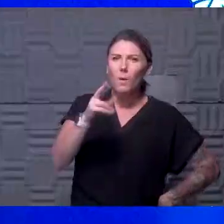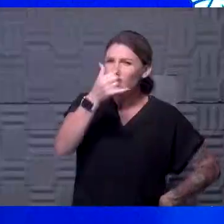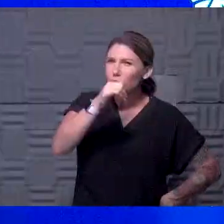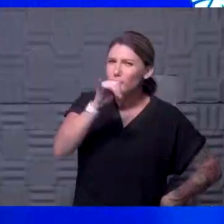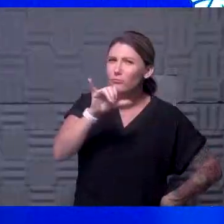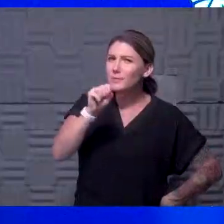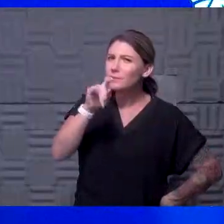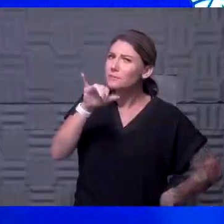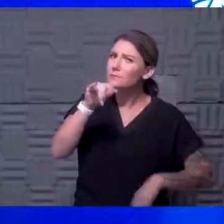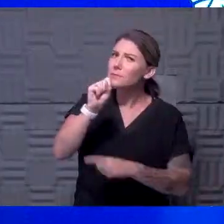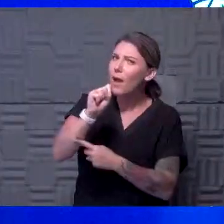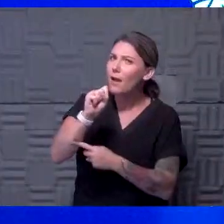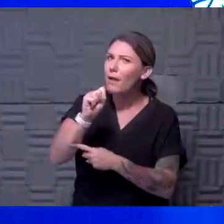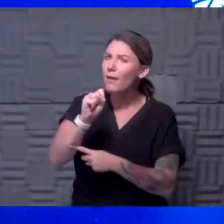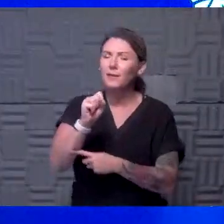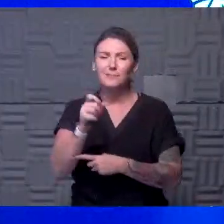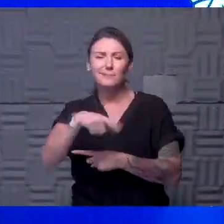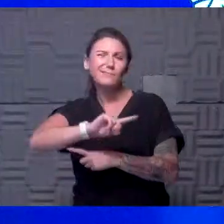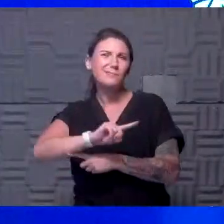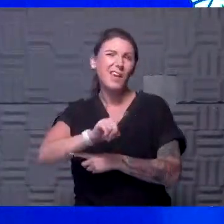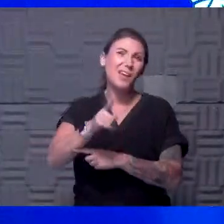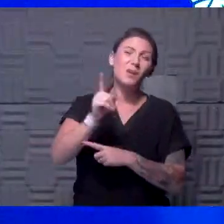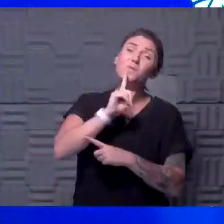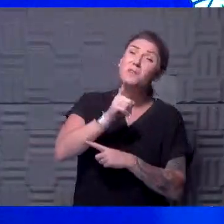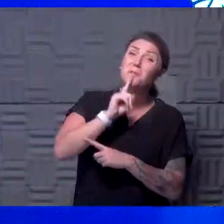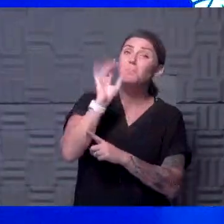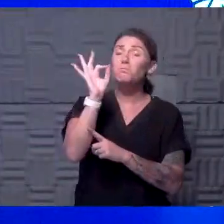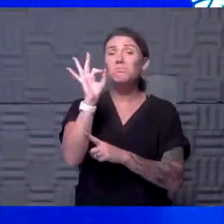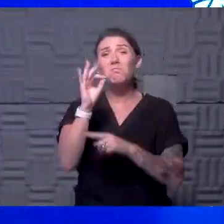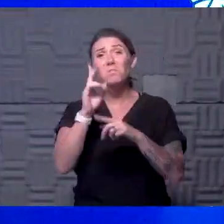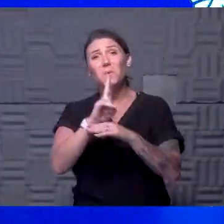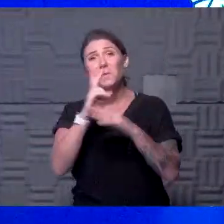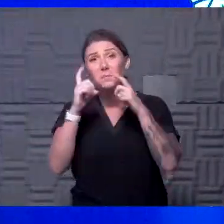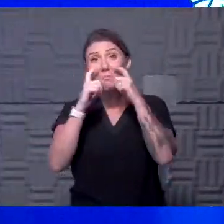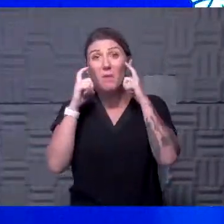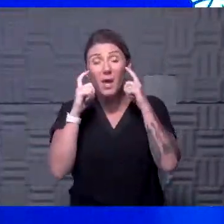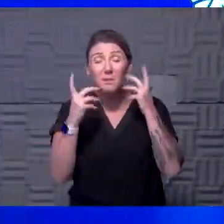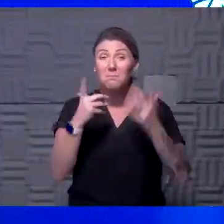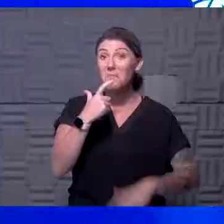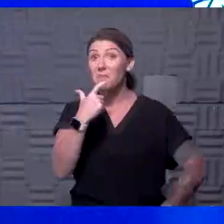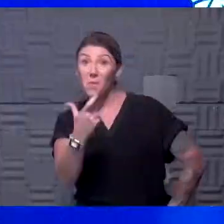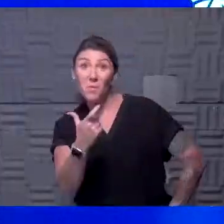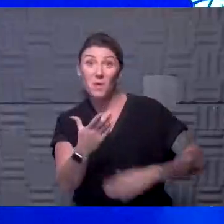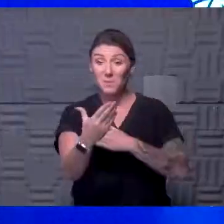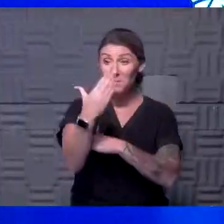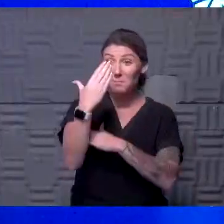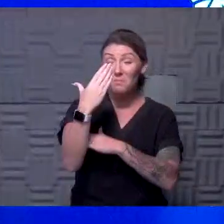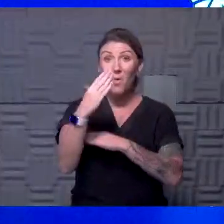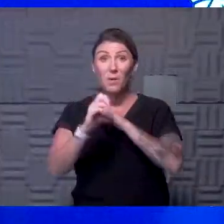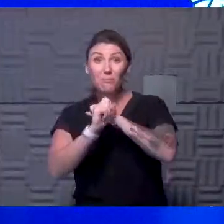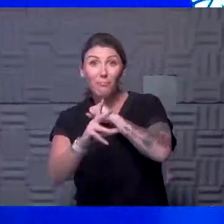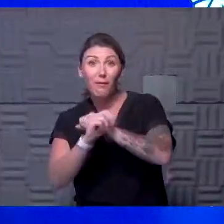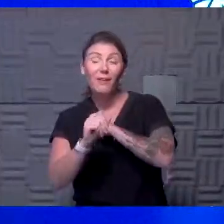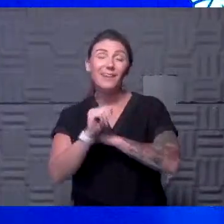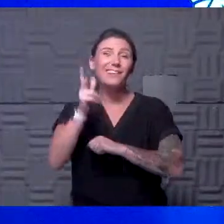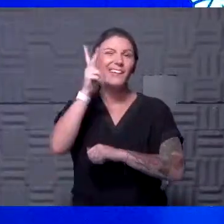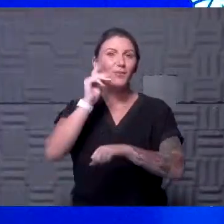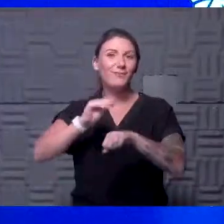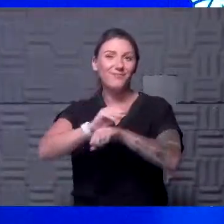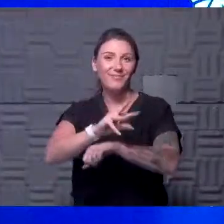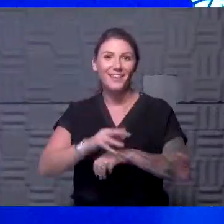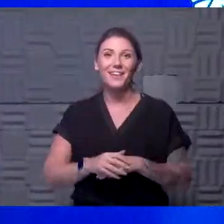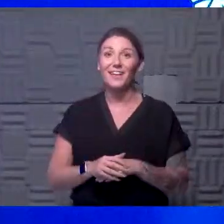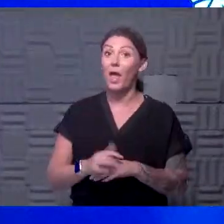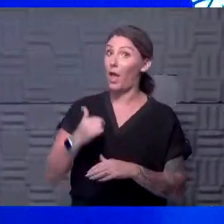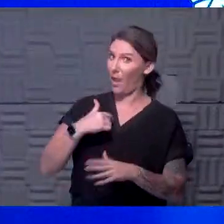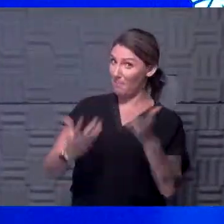Because they're really telling people to wear a mask. Maybe you should tune into the morning show and they can hear our advice. So David, as we look